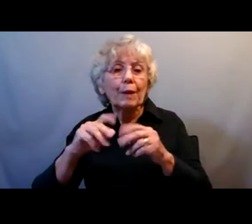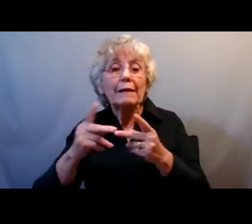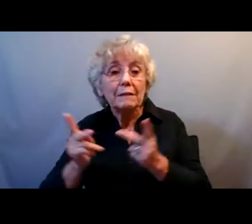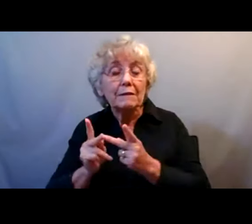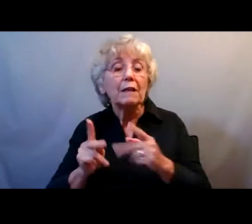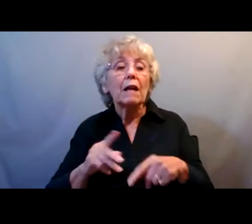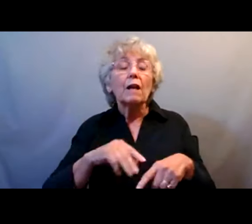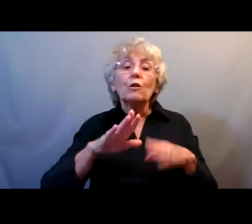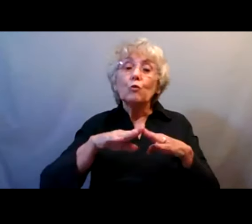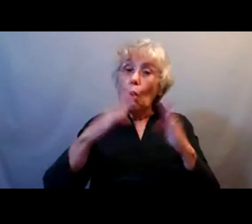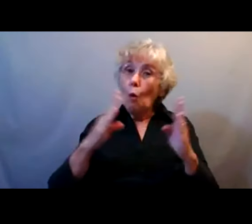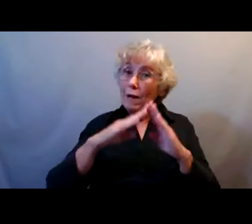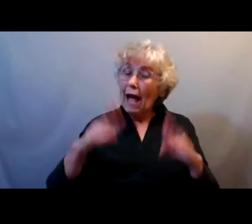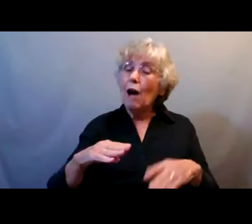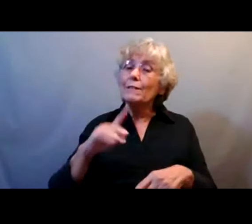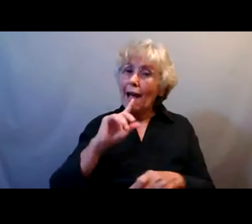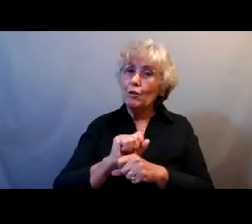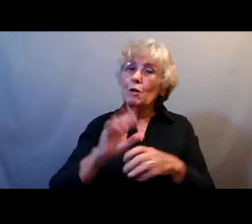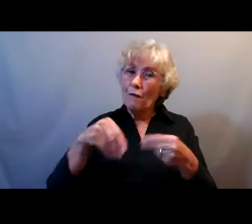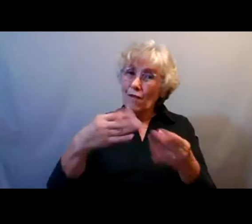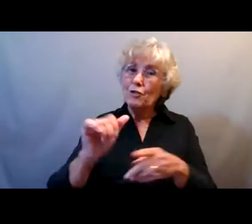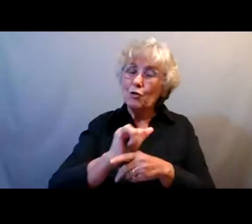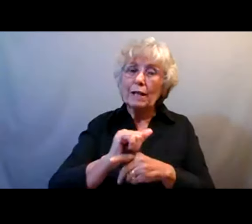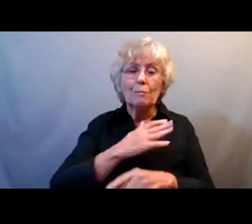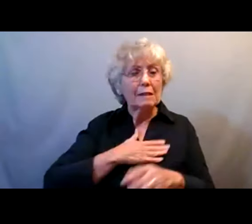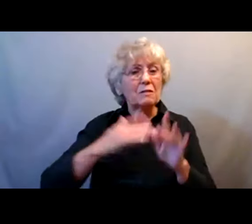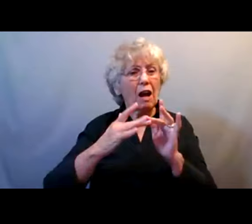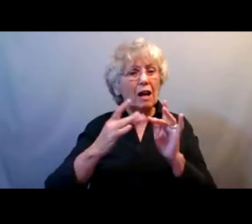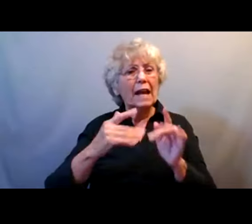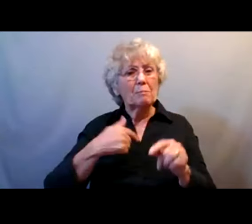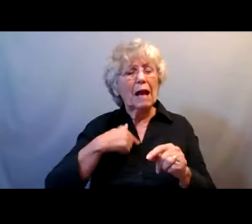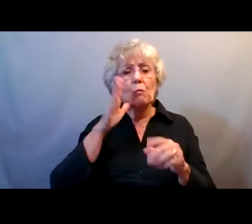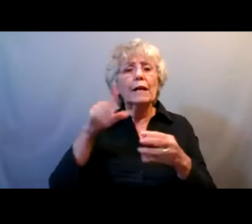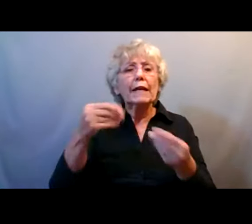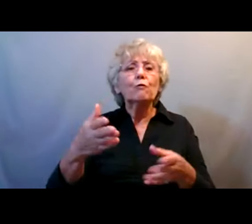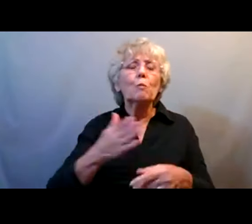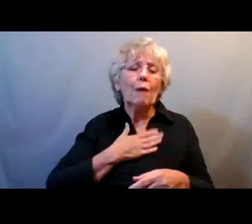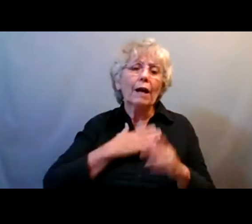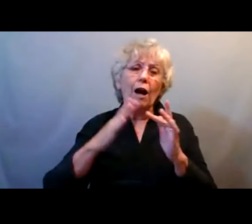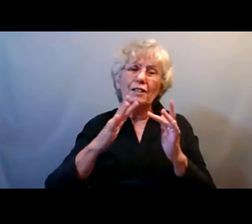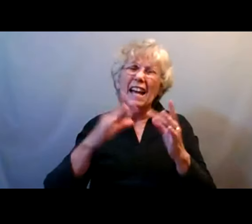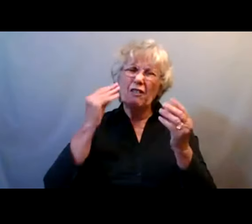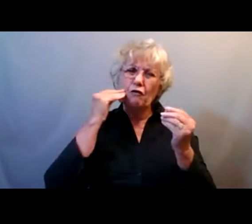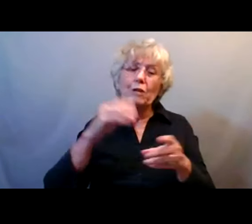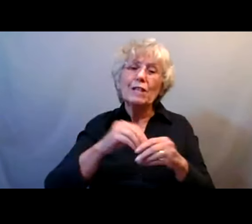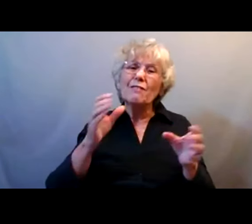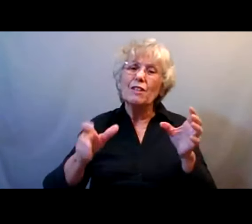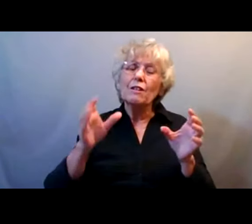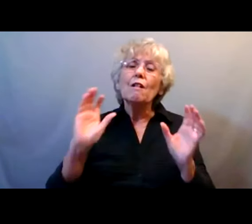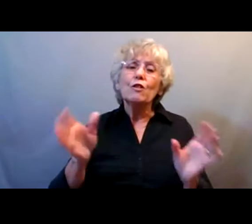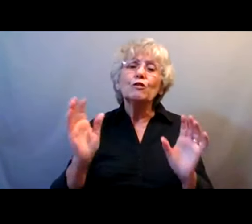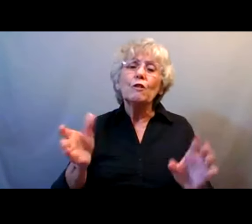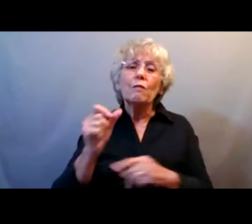so please feel free to connect with me and I can put my contact information in the chat about those trainings.